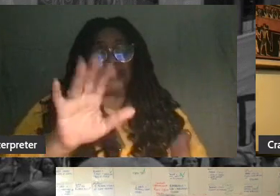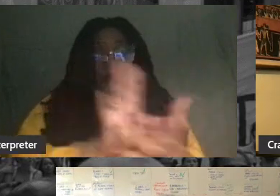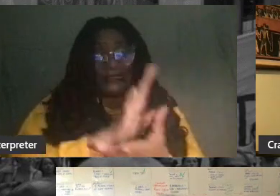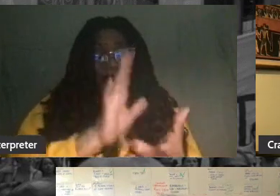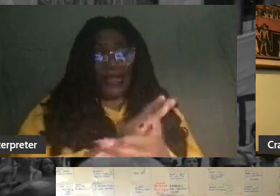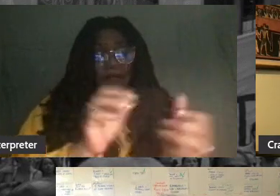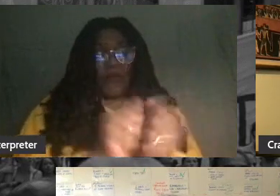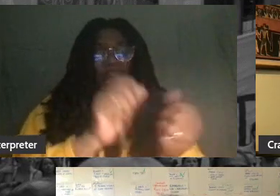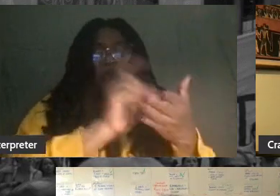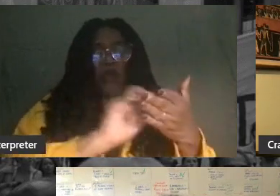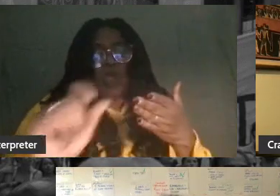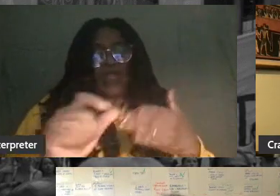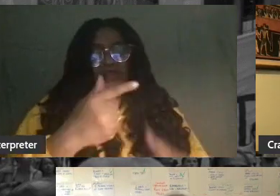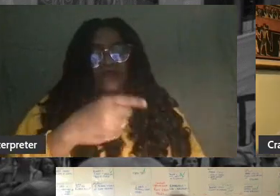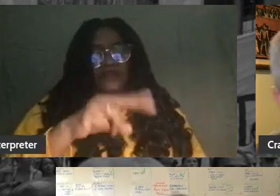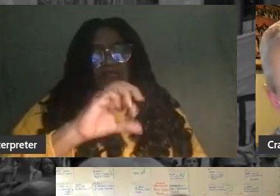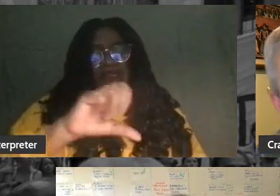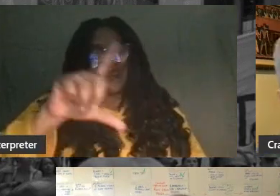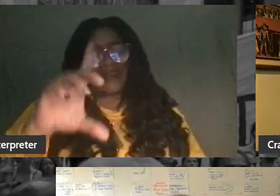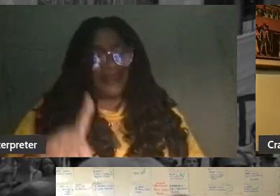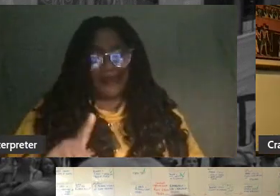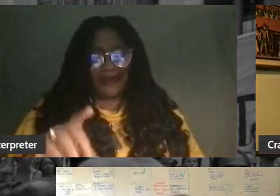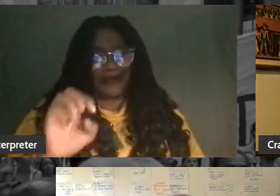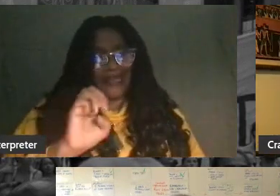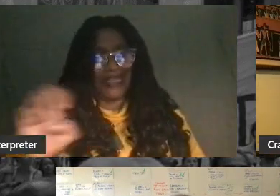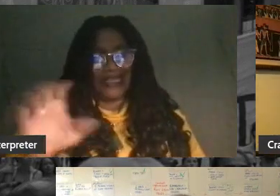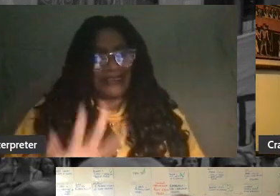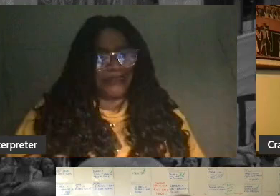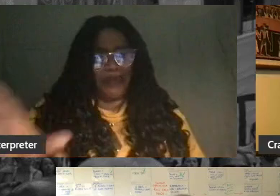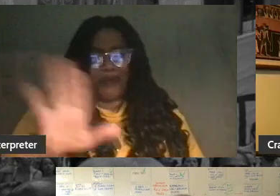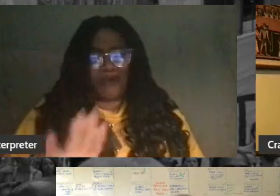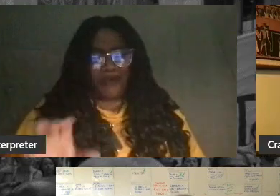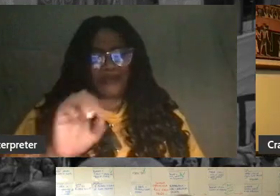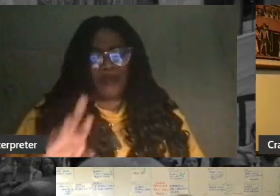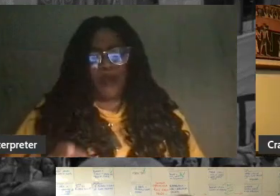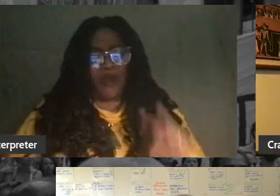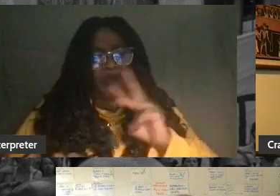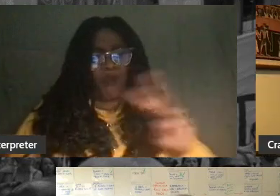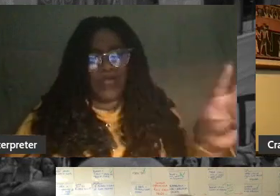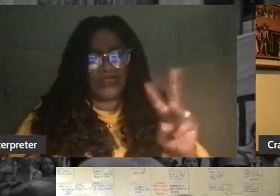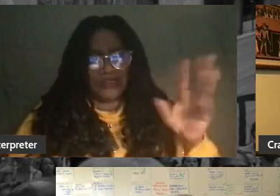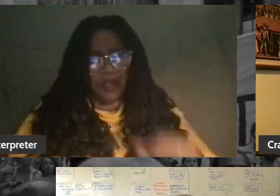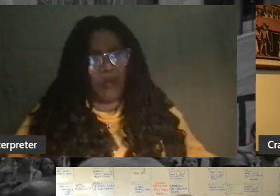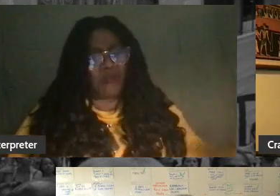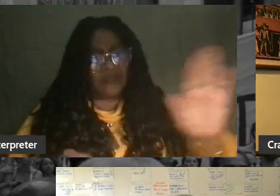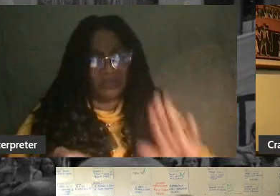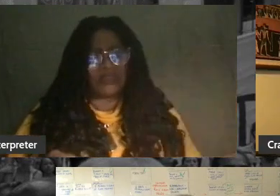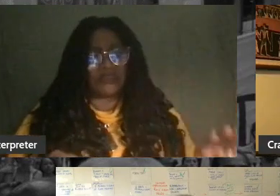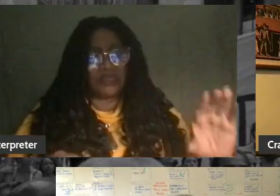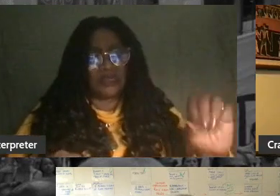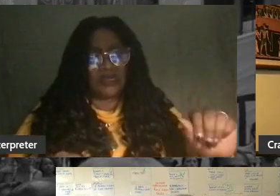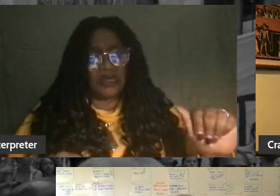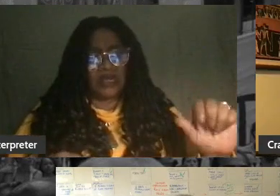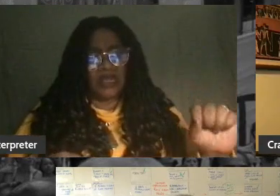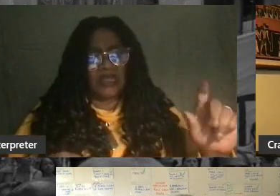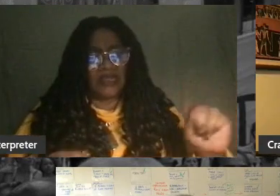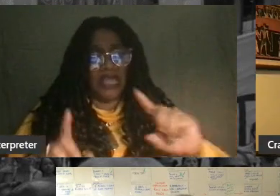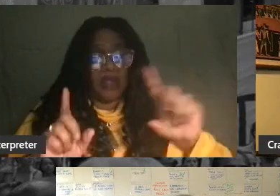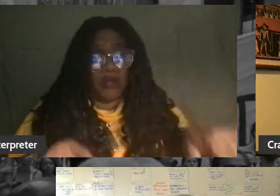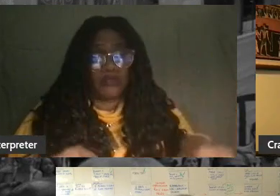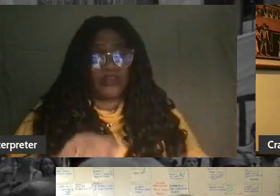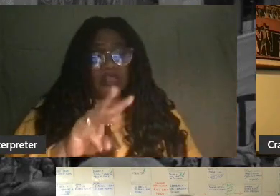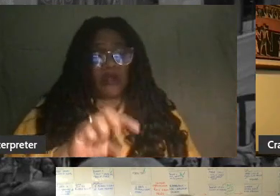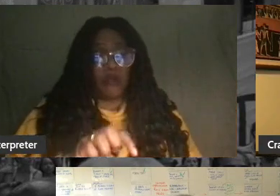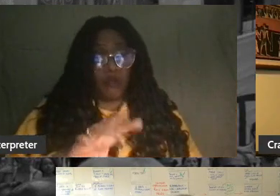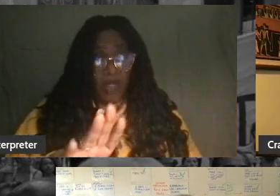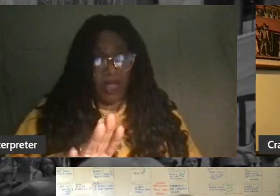Guild organization. If you're on the East Coast, that's the Writers Guild East. If it's the West Coast, Writers Guild West. You can go to their websites. It's